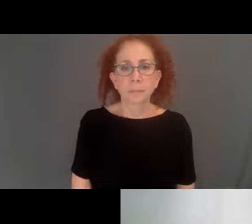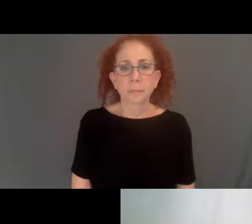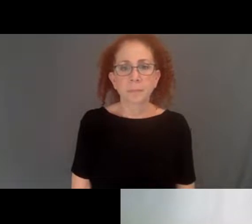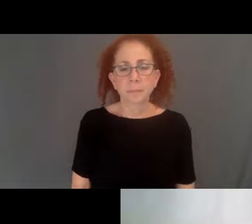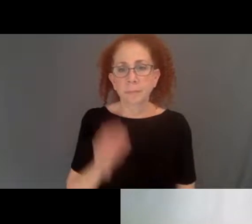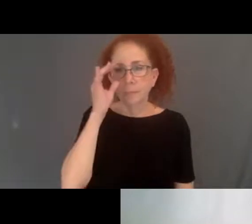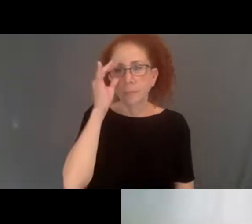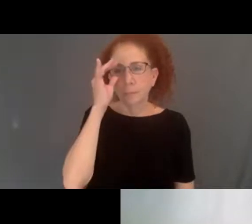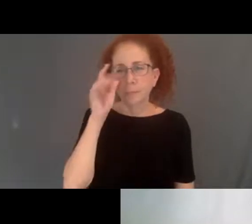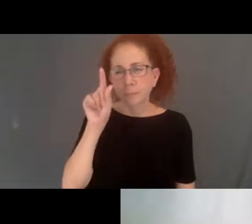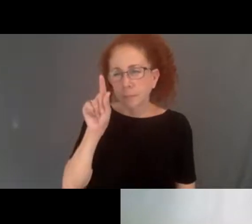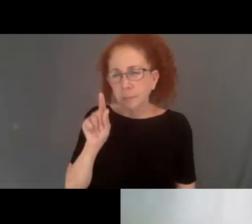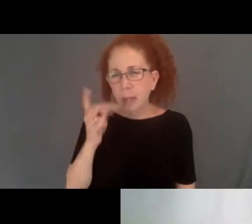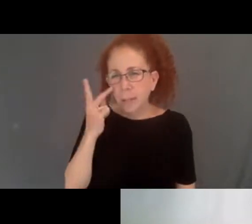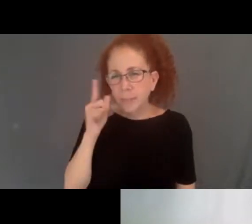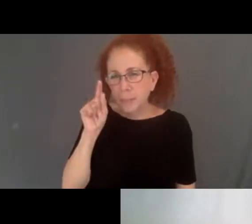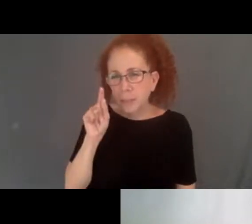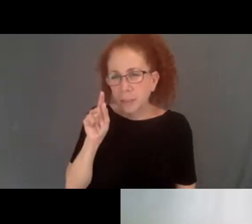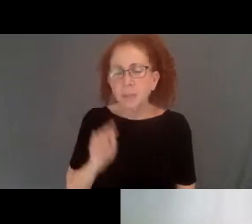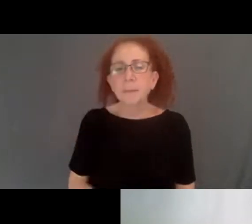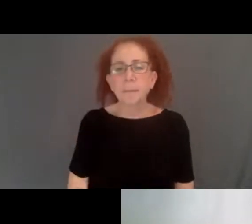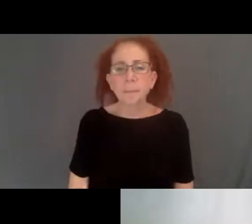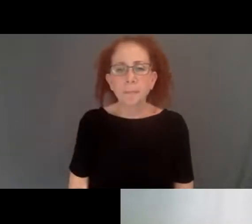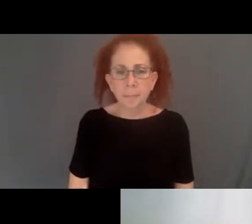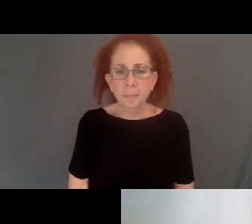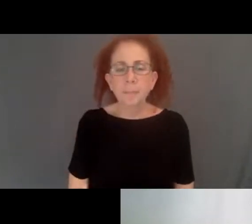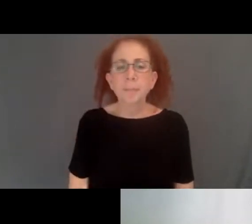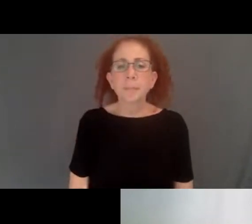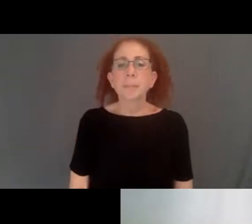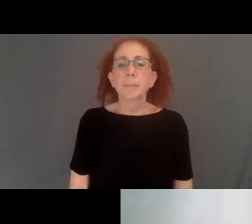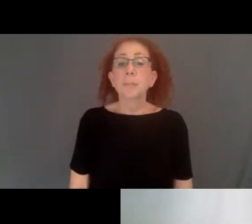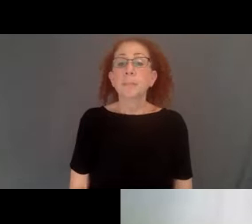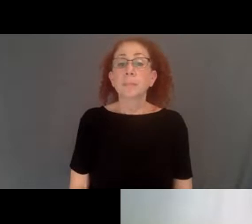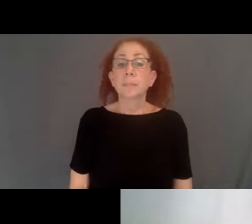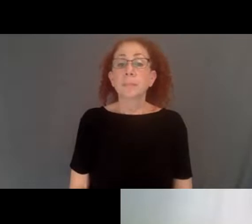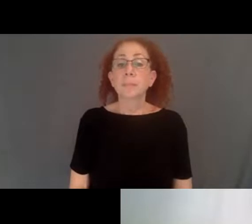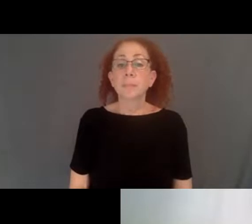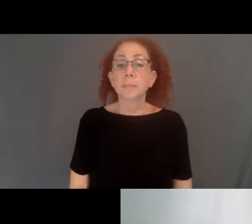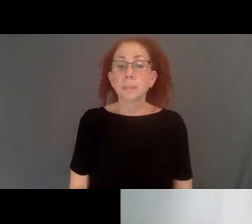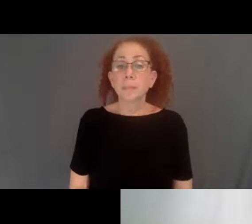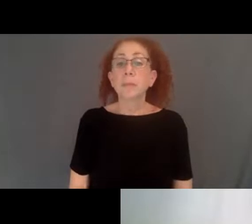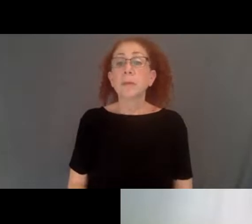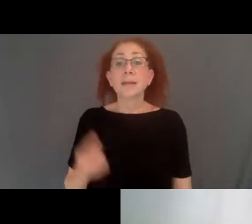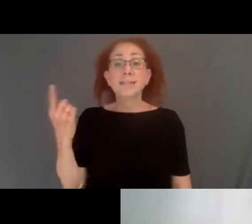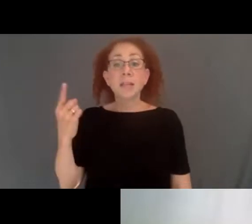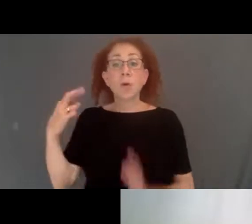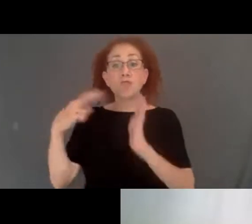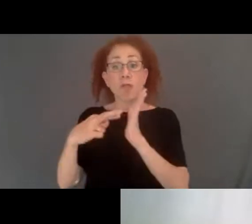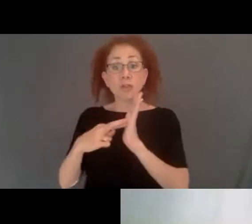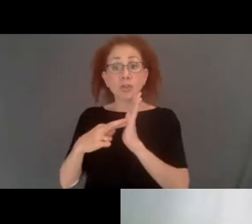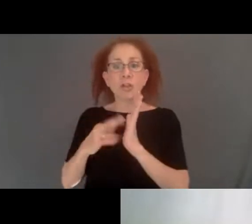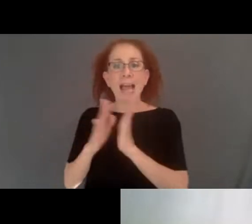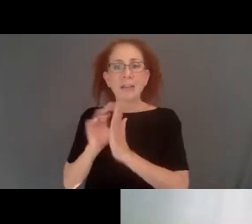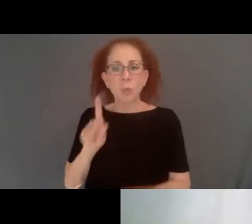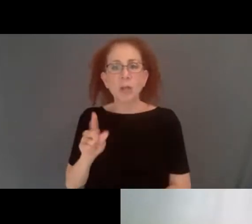Okay, let's see. So this was a question that came in through when someone registered, which is how many